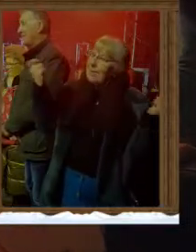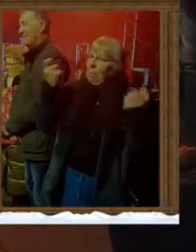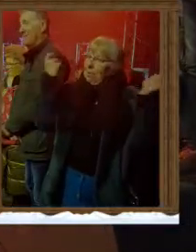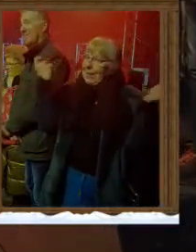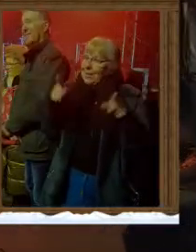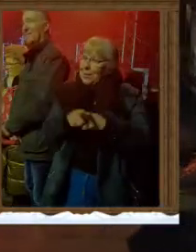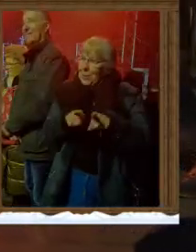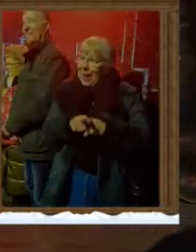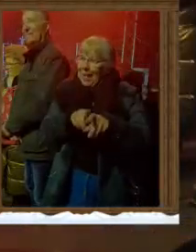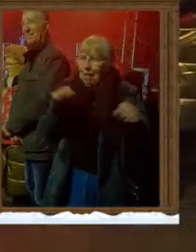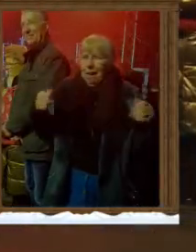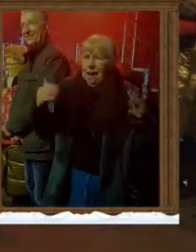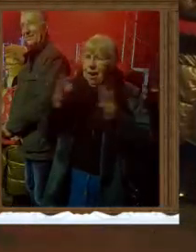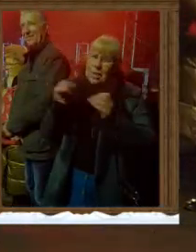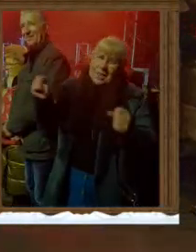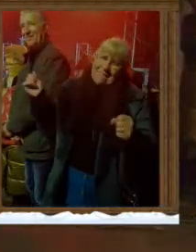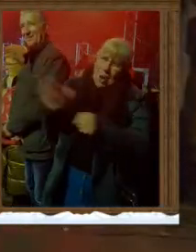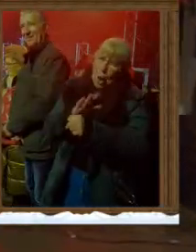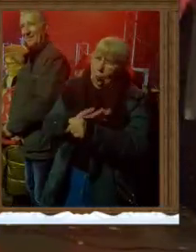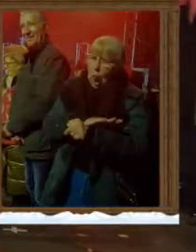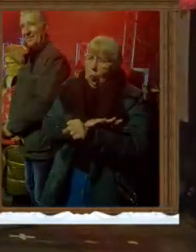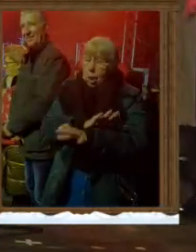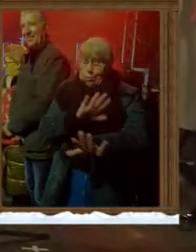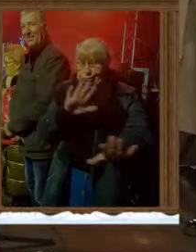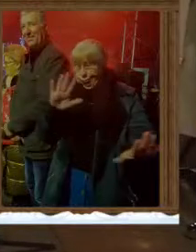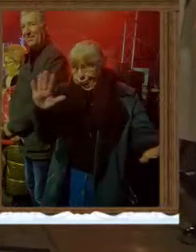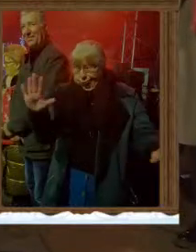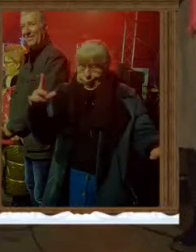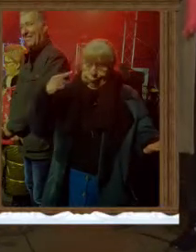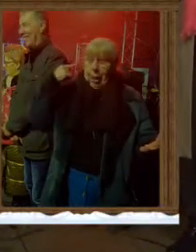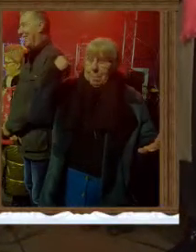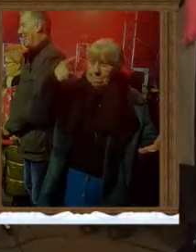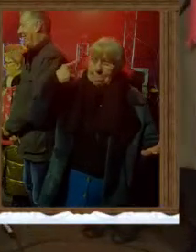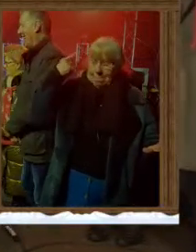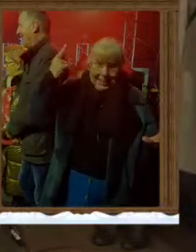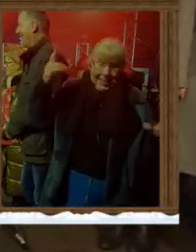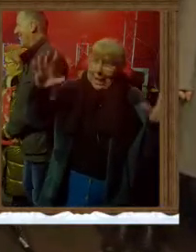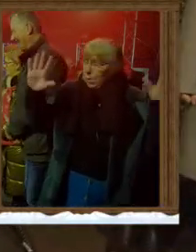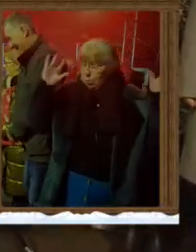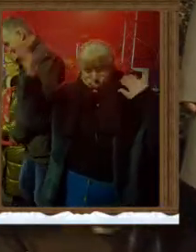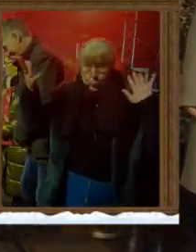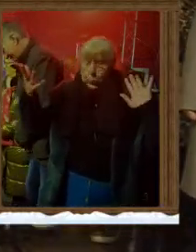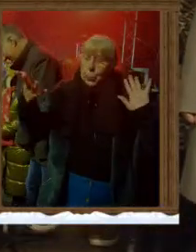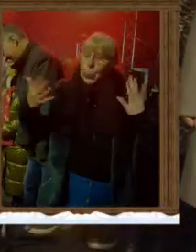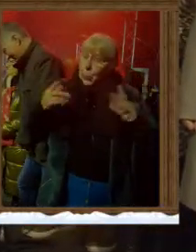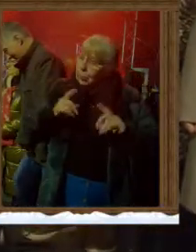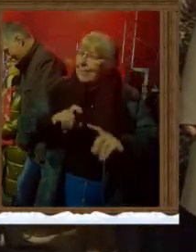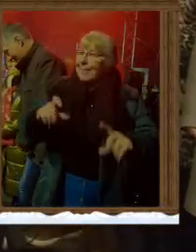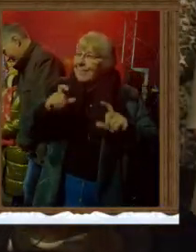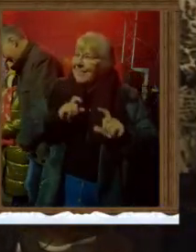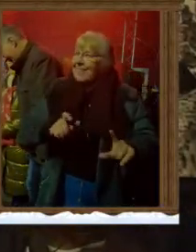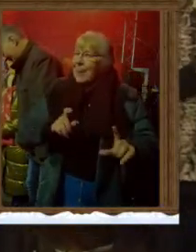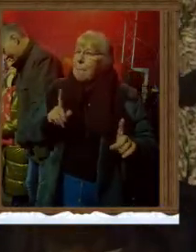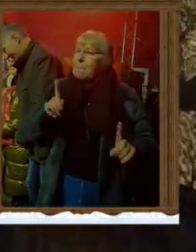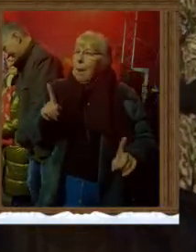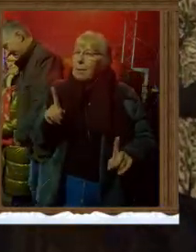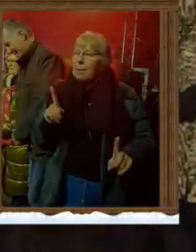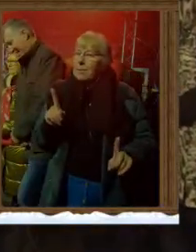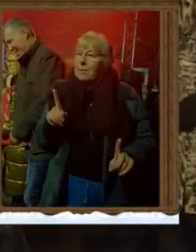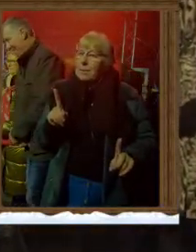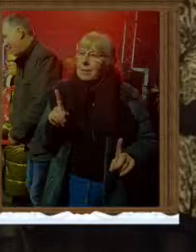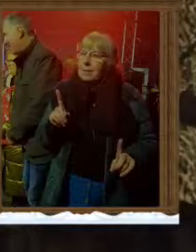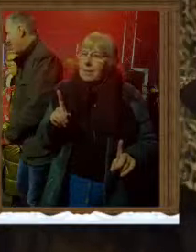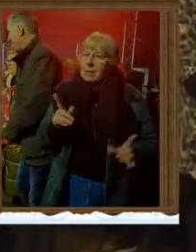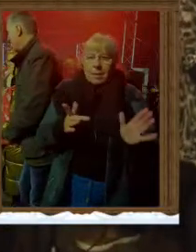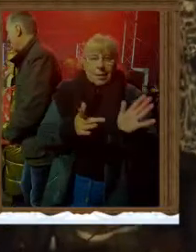because our house was packed. It was chaos, and it's been chaos ever since. But you know, Jesus